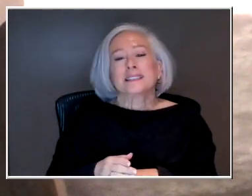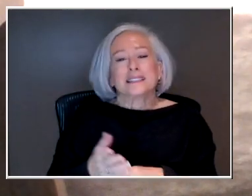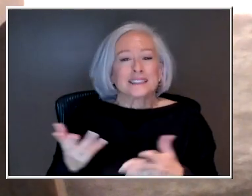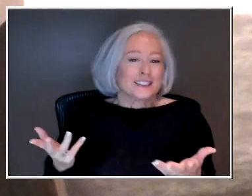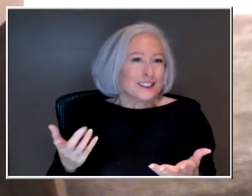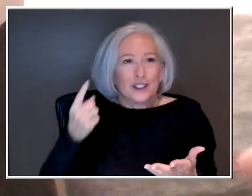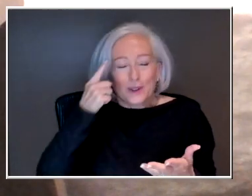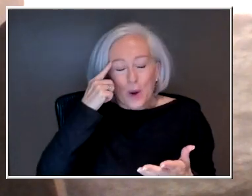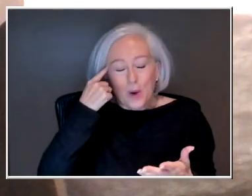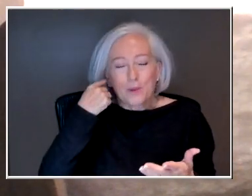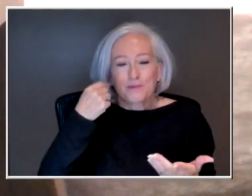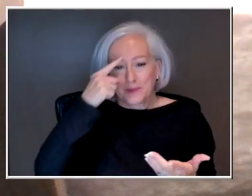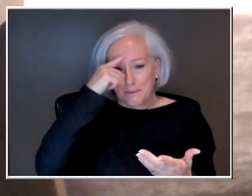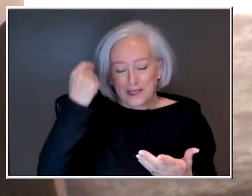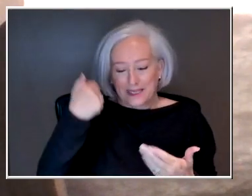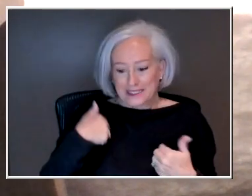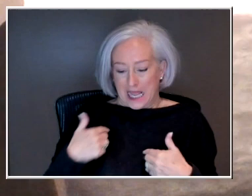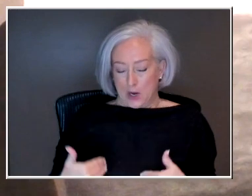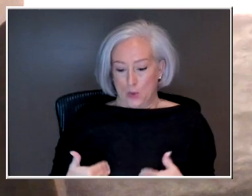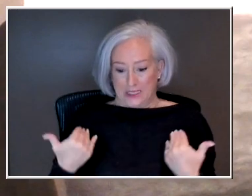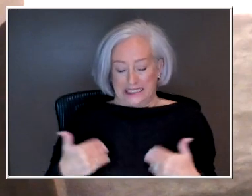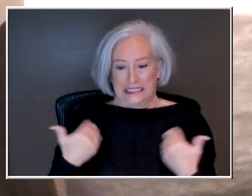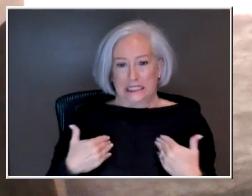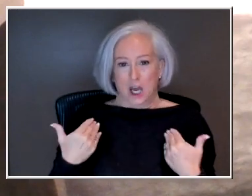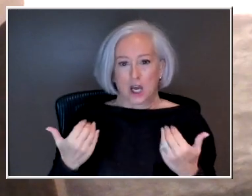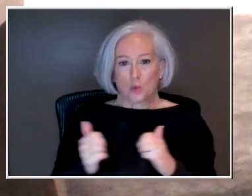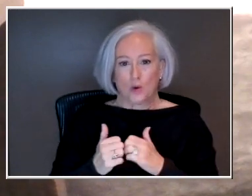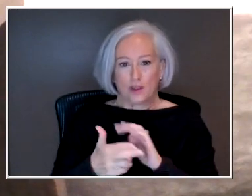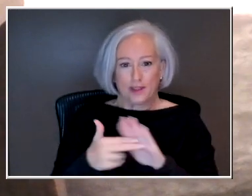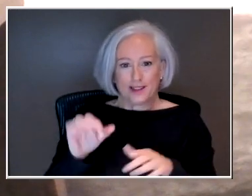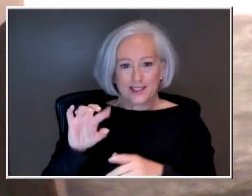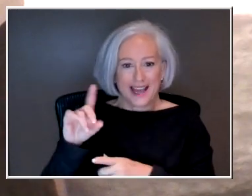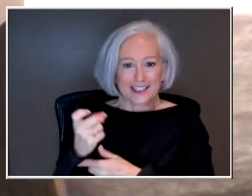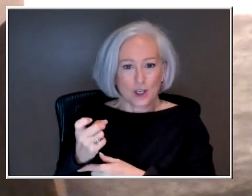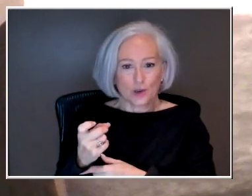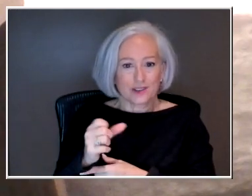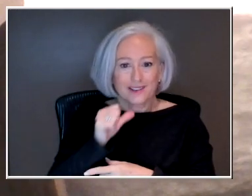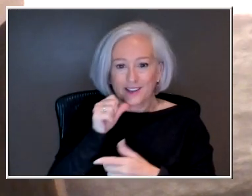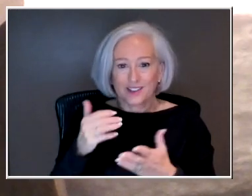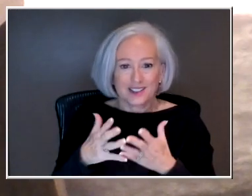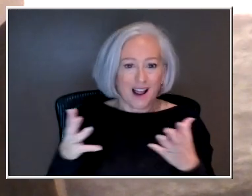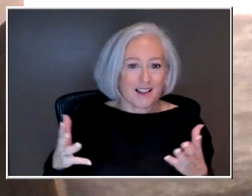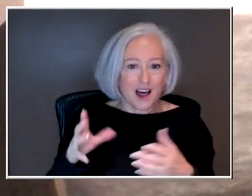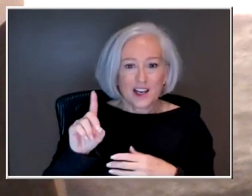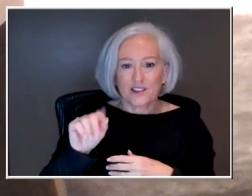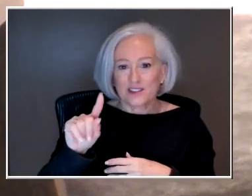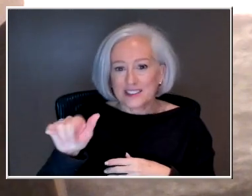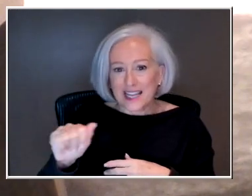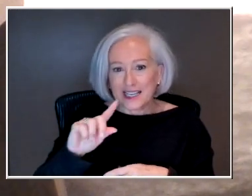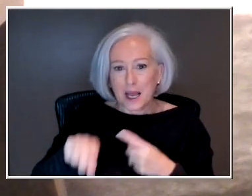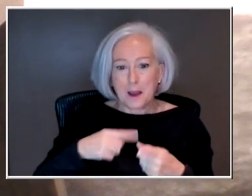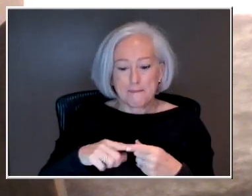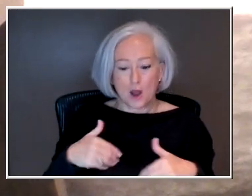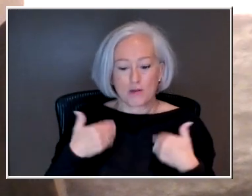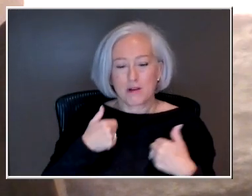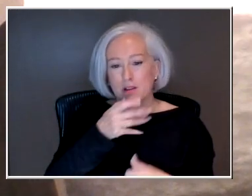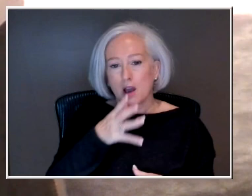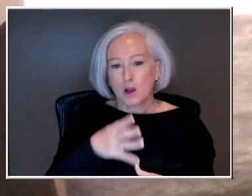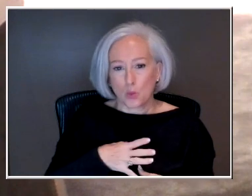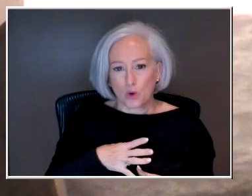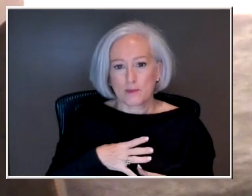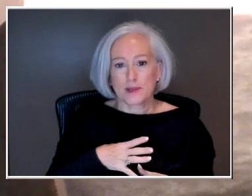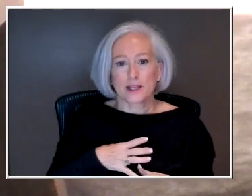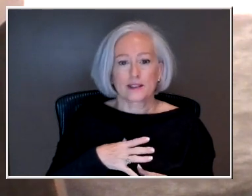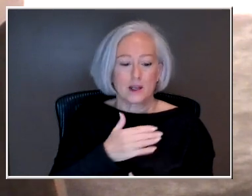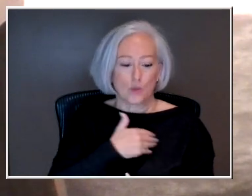because I was so young at my diagnosis, and there's not a lot of data or studies about young women,